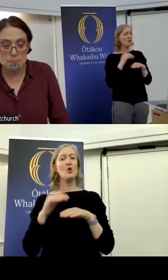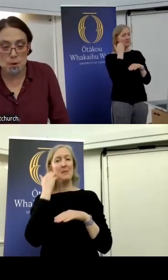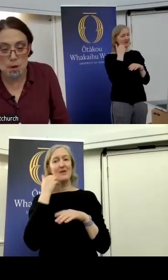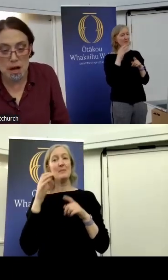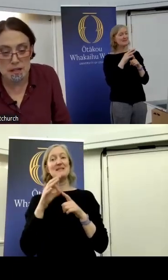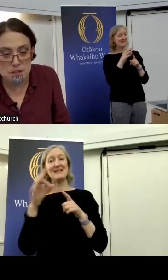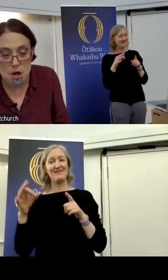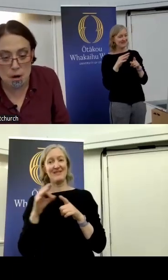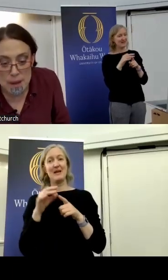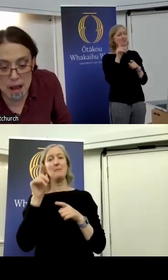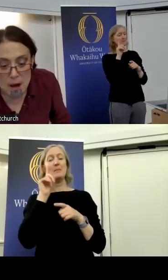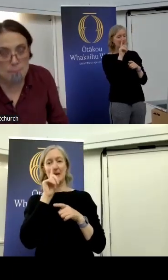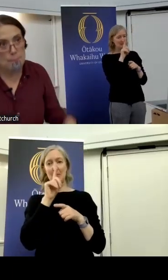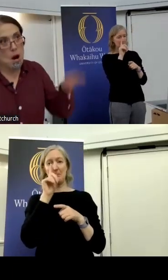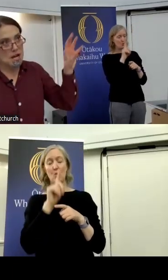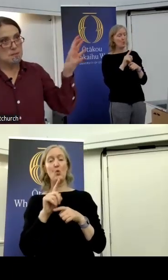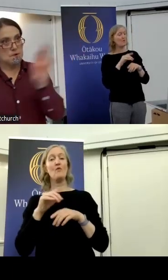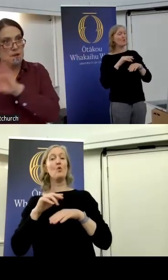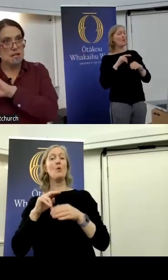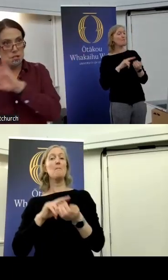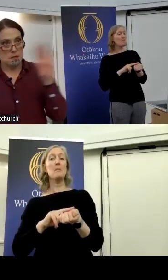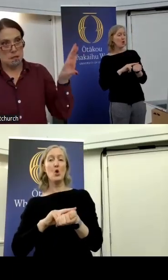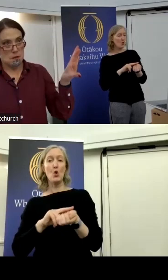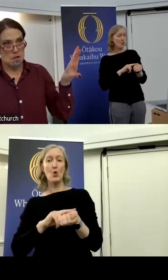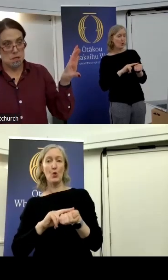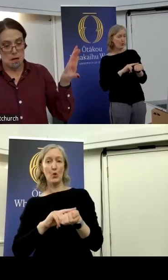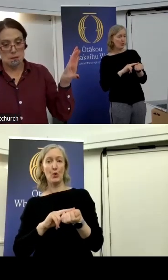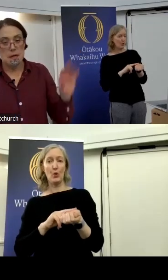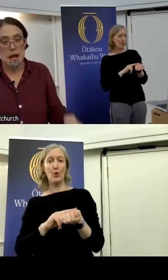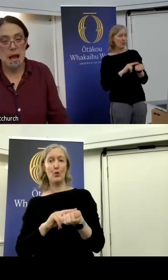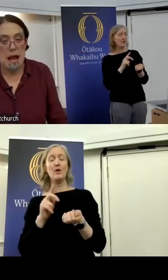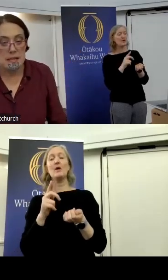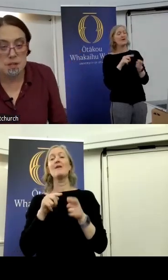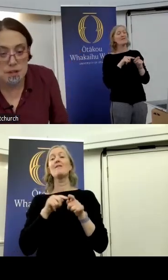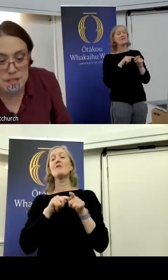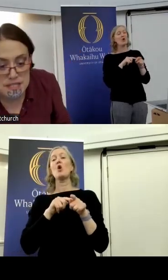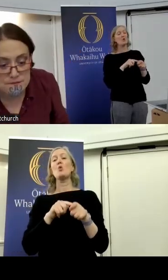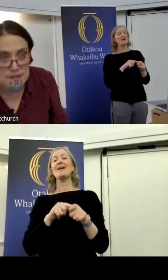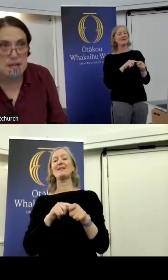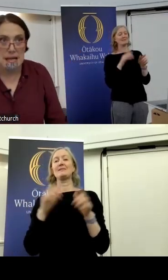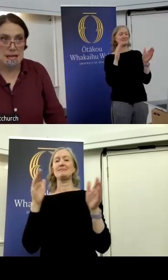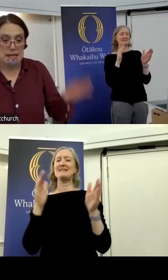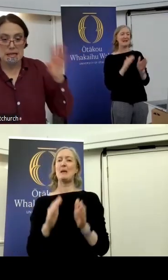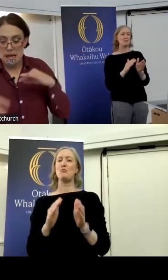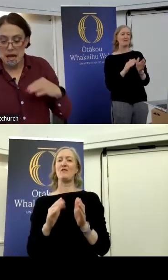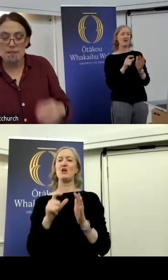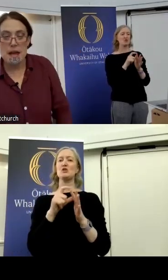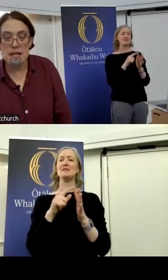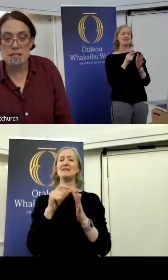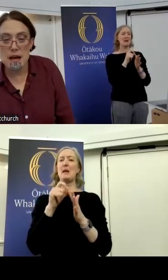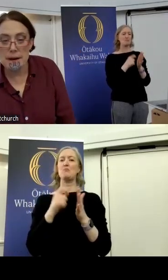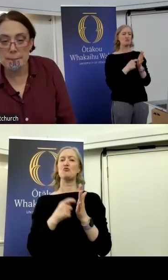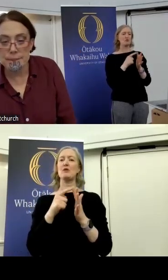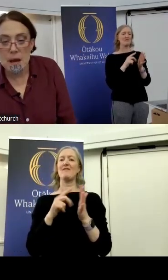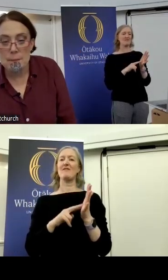dotted blue line at the top by deprivation quintile. And so you can see very clearly